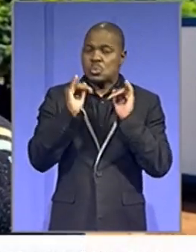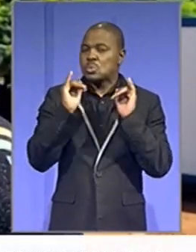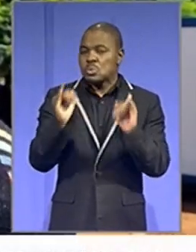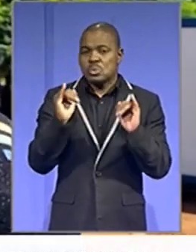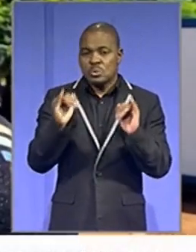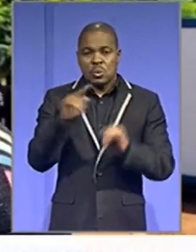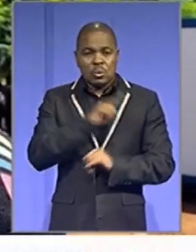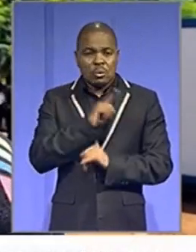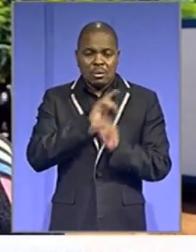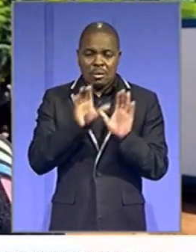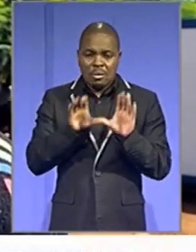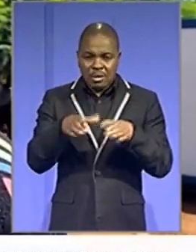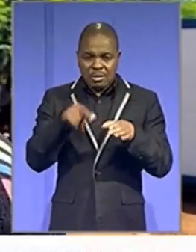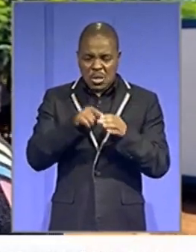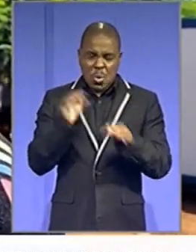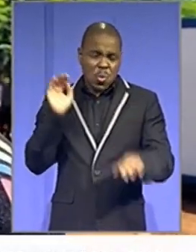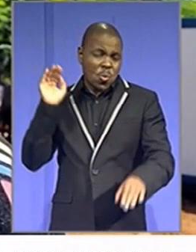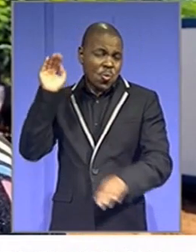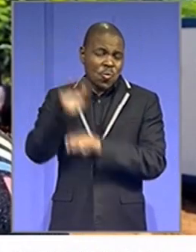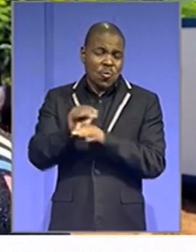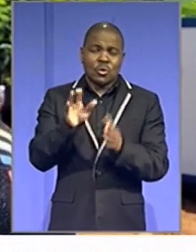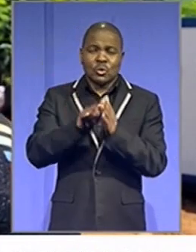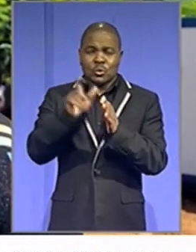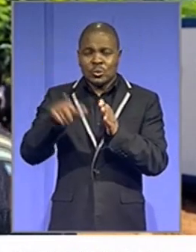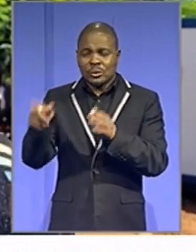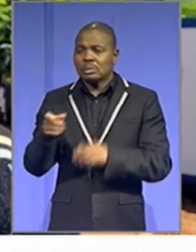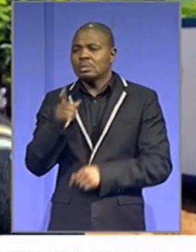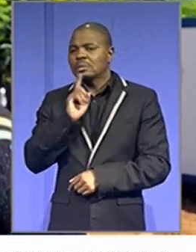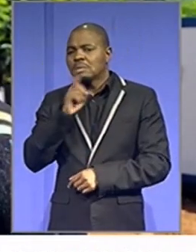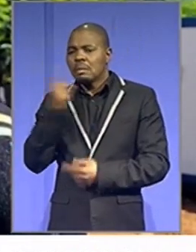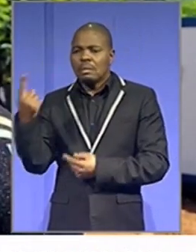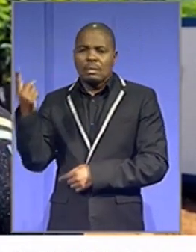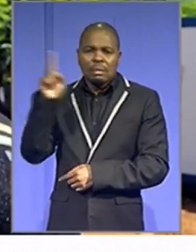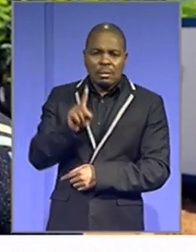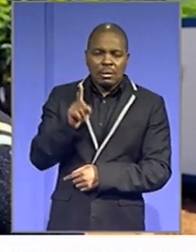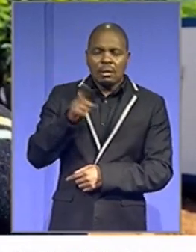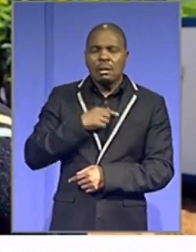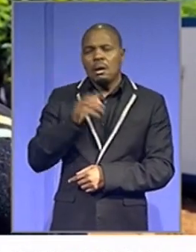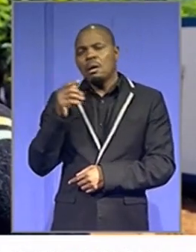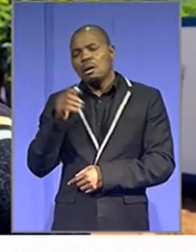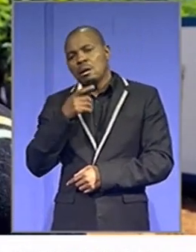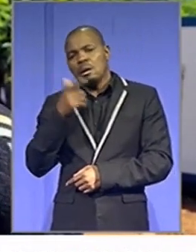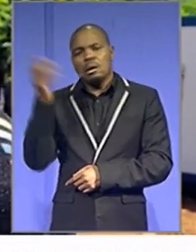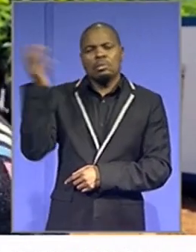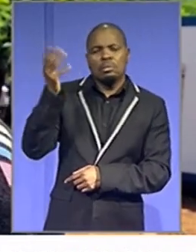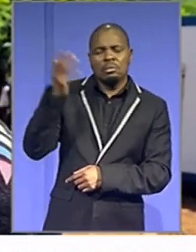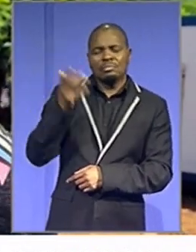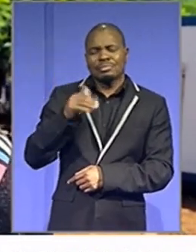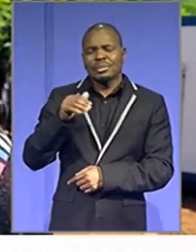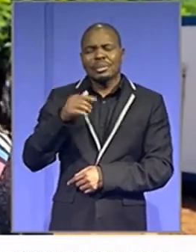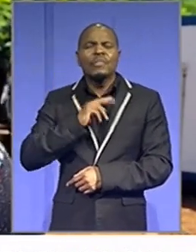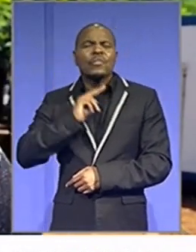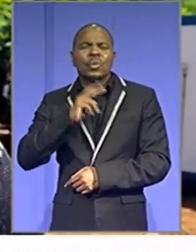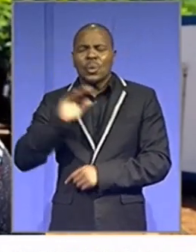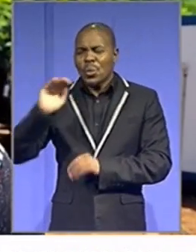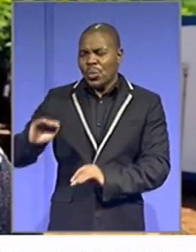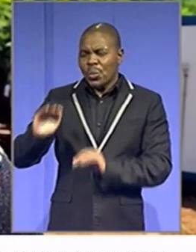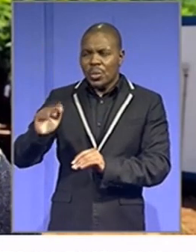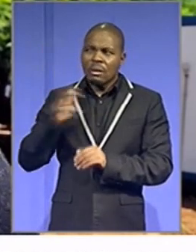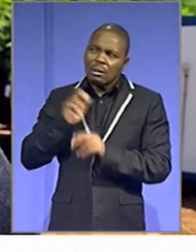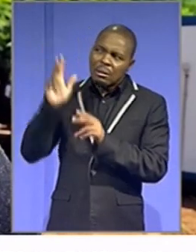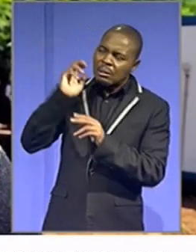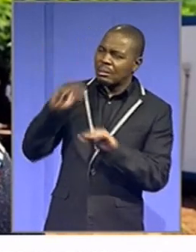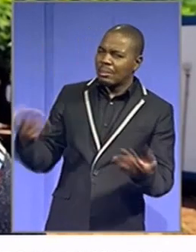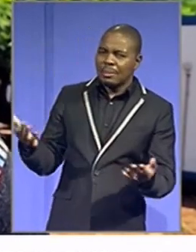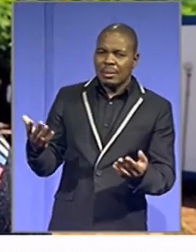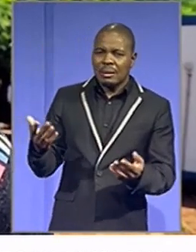in classes we are overcrowded and the teachers who come, the voices are too low, that we barely hear them when they are teaching,